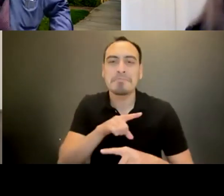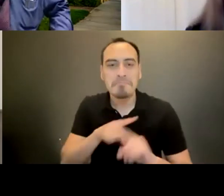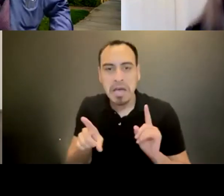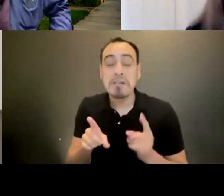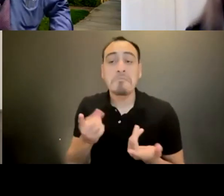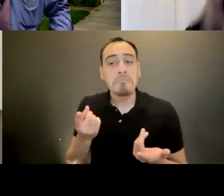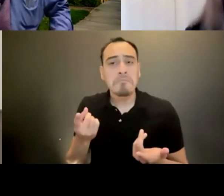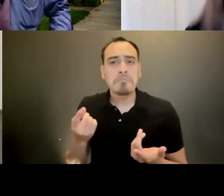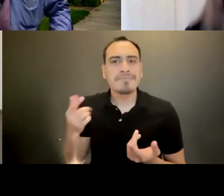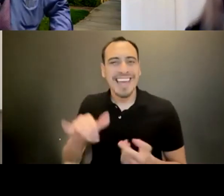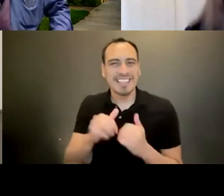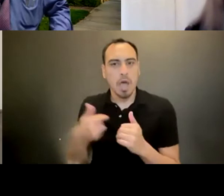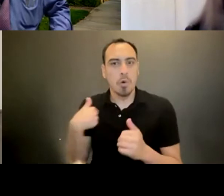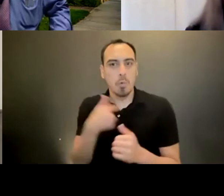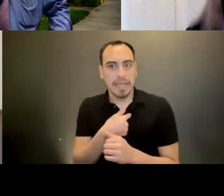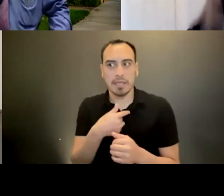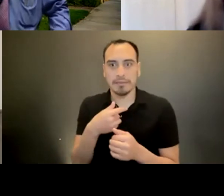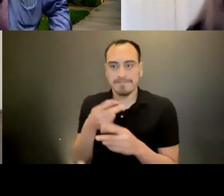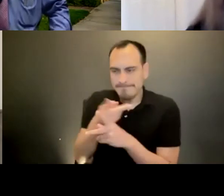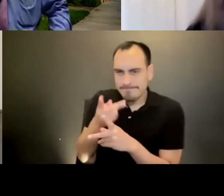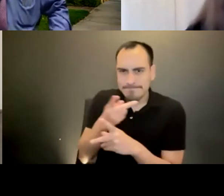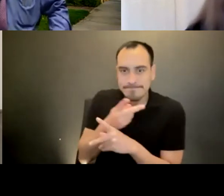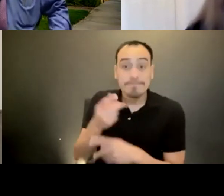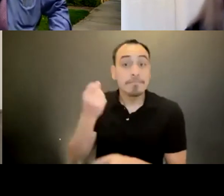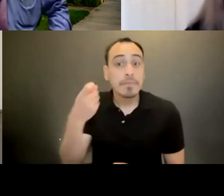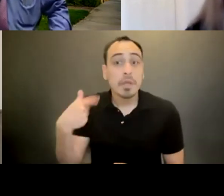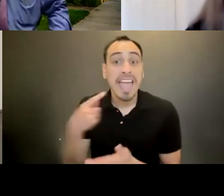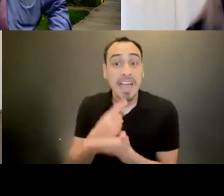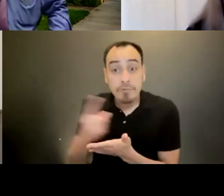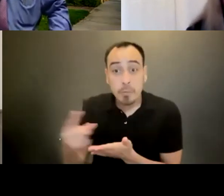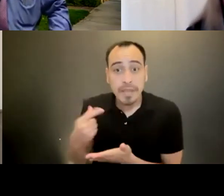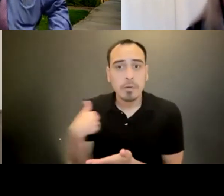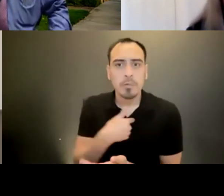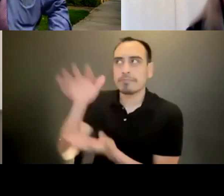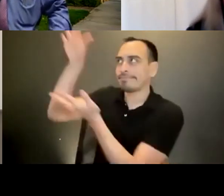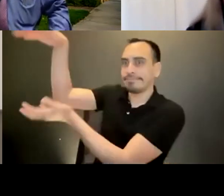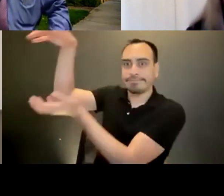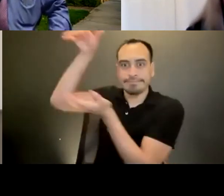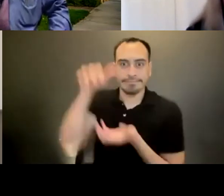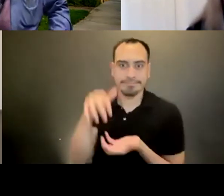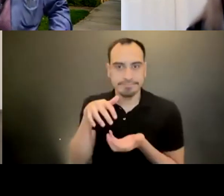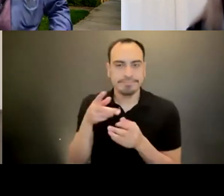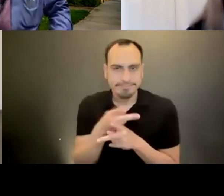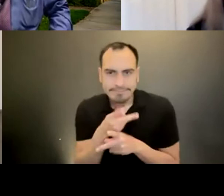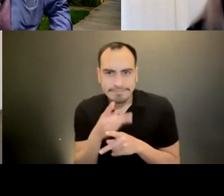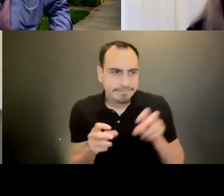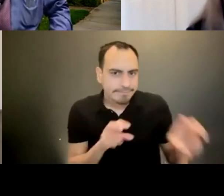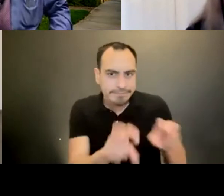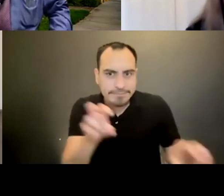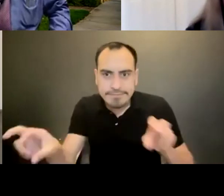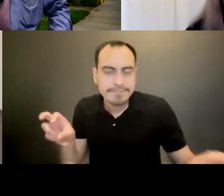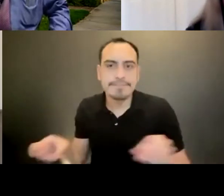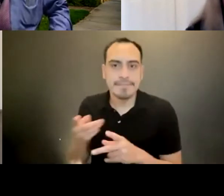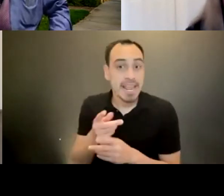the other. We get a weekly allocation. And then I think Lenan covered what happens